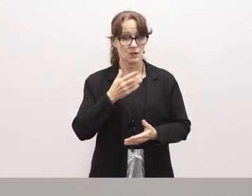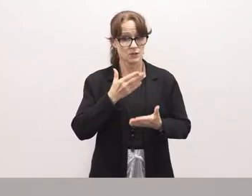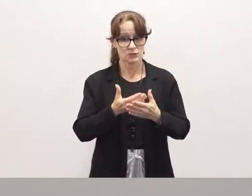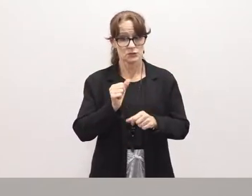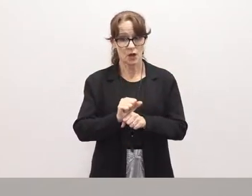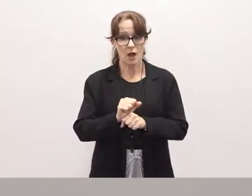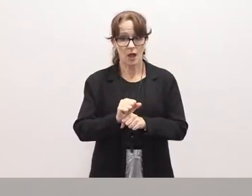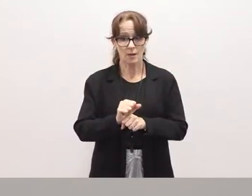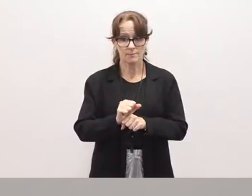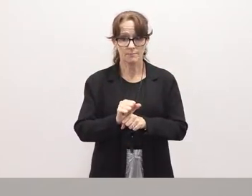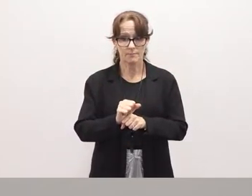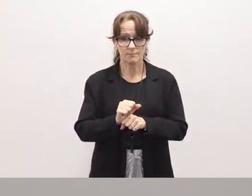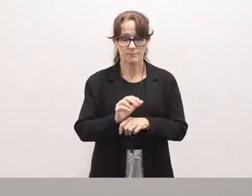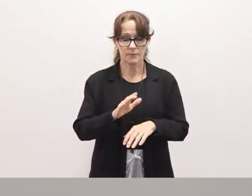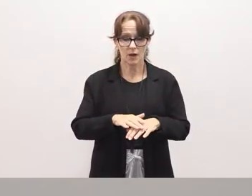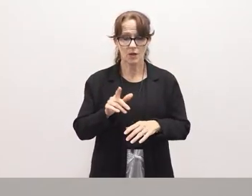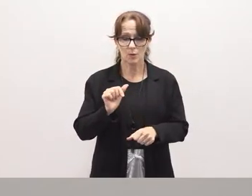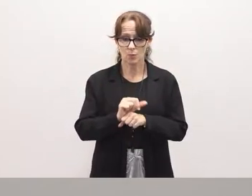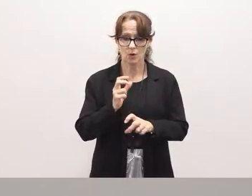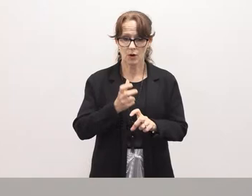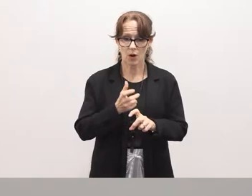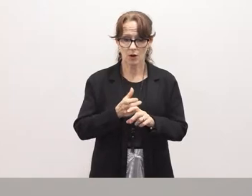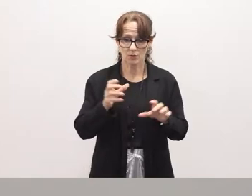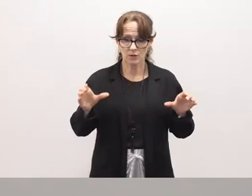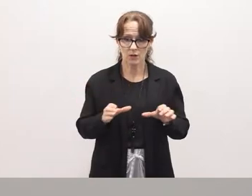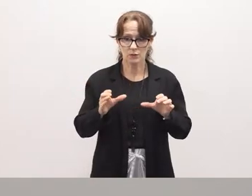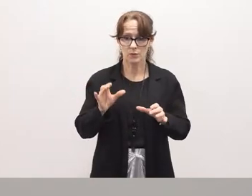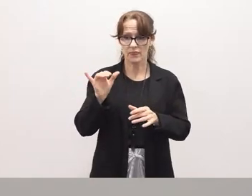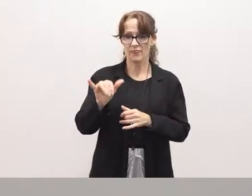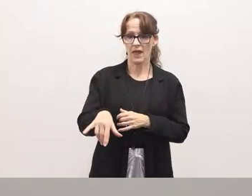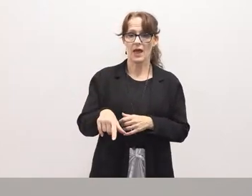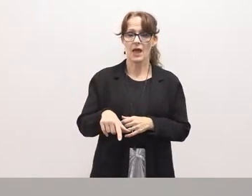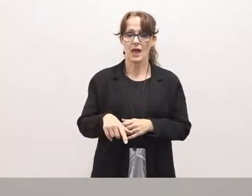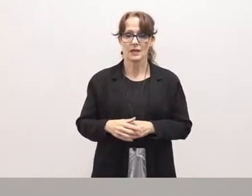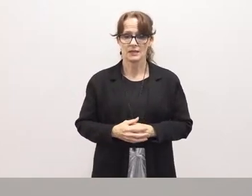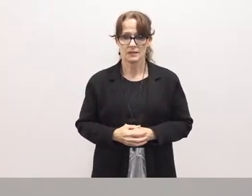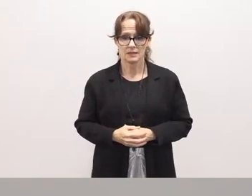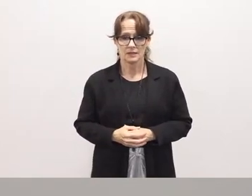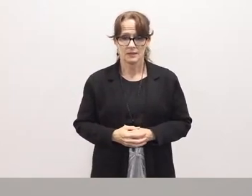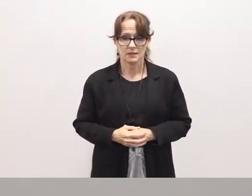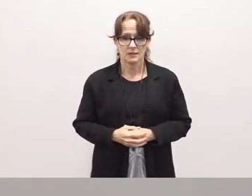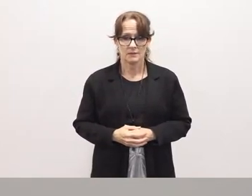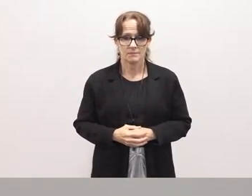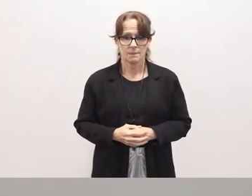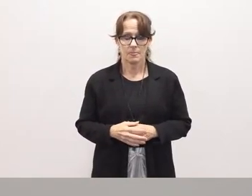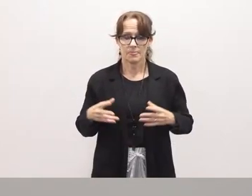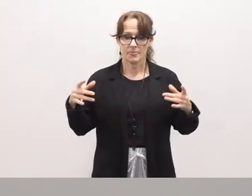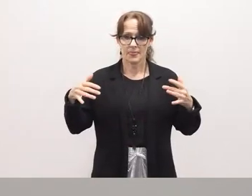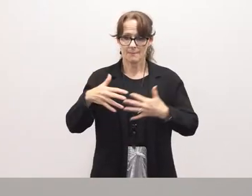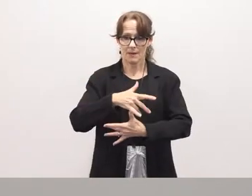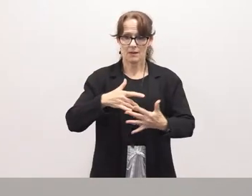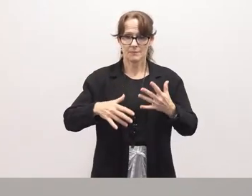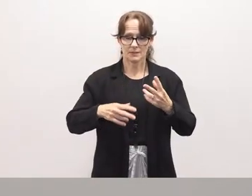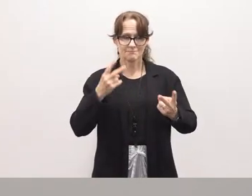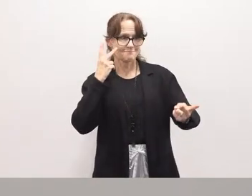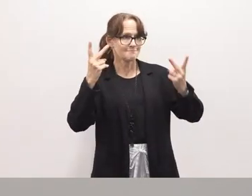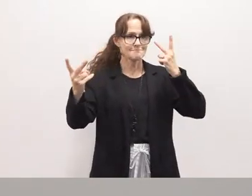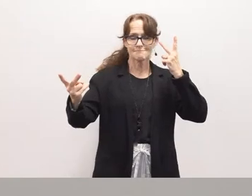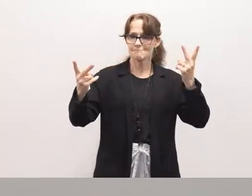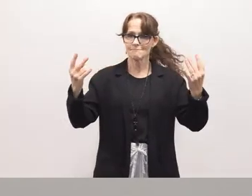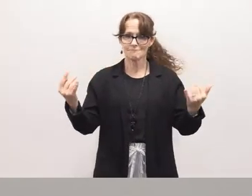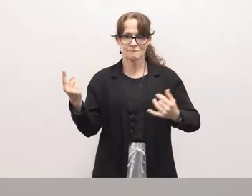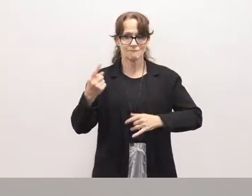on, and we work hard on doing that, and it's very much in the public eye these days.